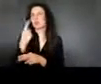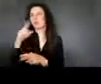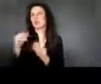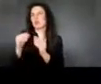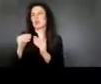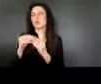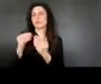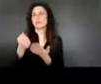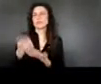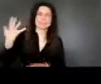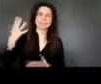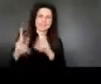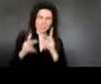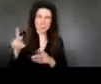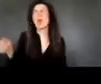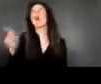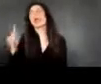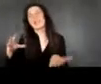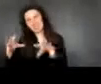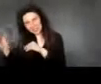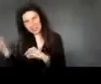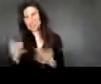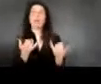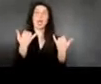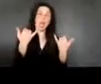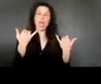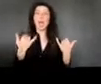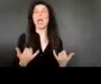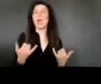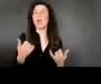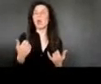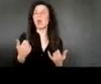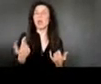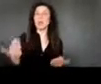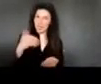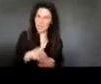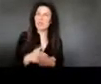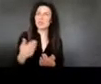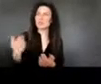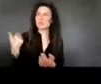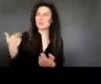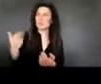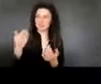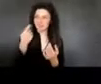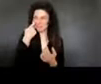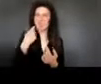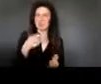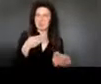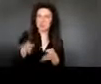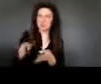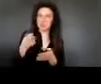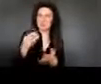now this kind of shift from cultural or cultural-based economic capital to a very